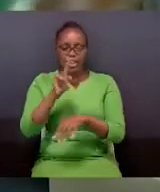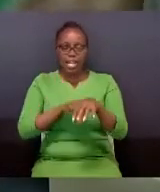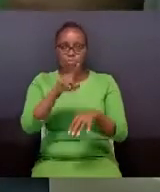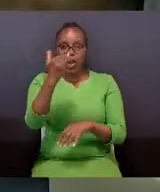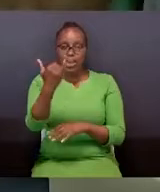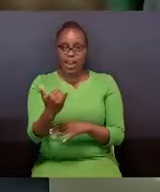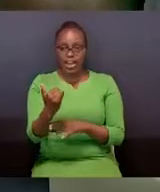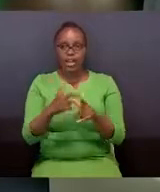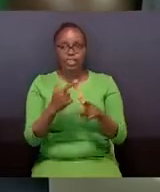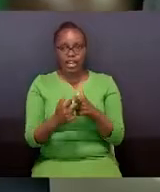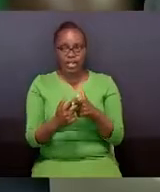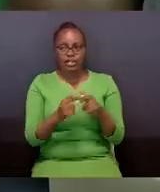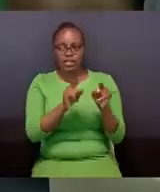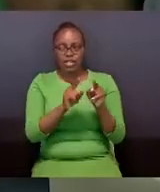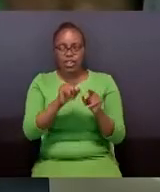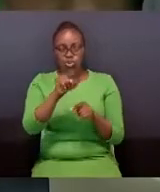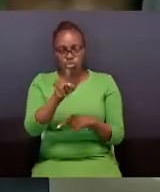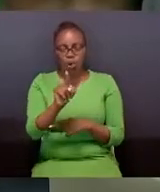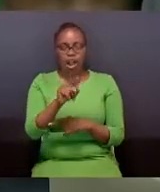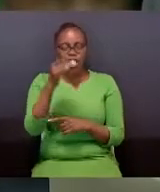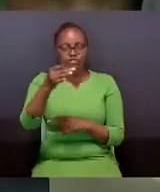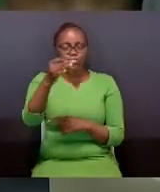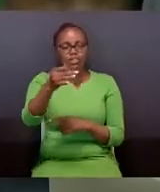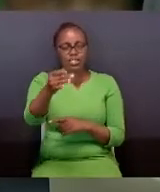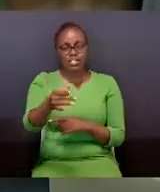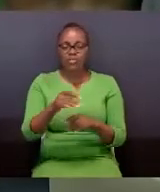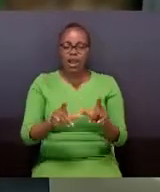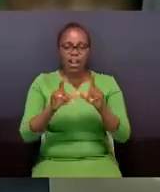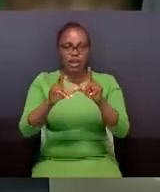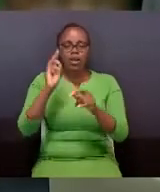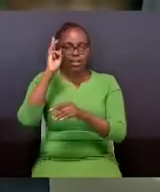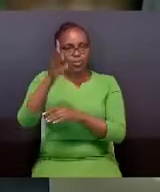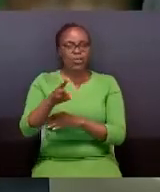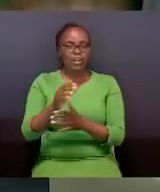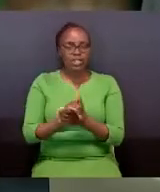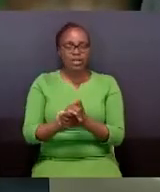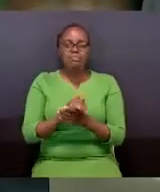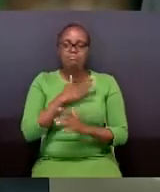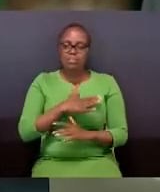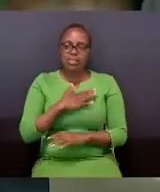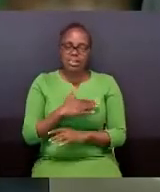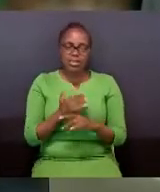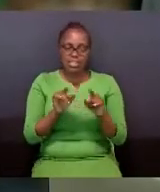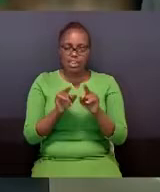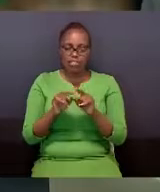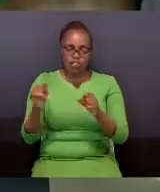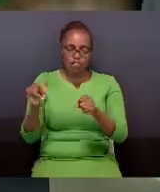young, the future is very rewarding. Take full